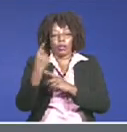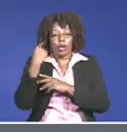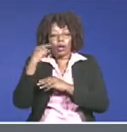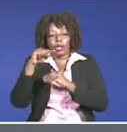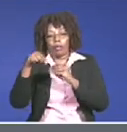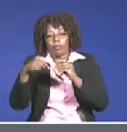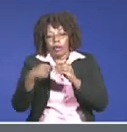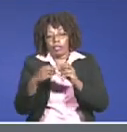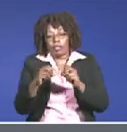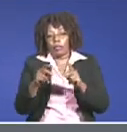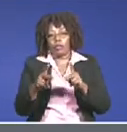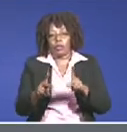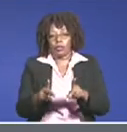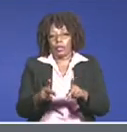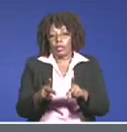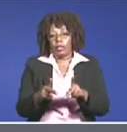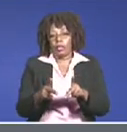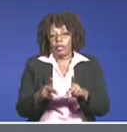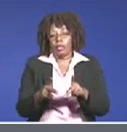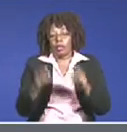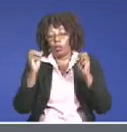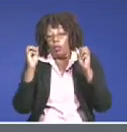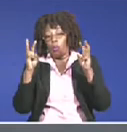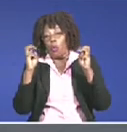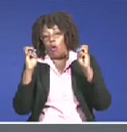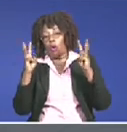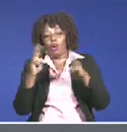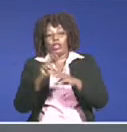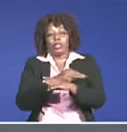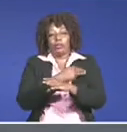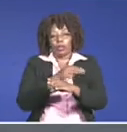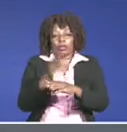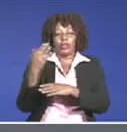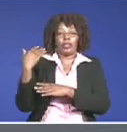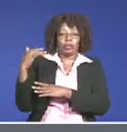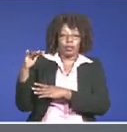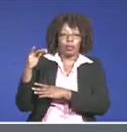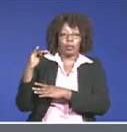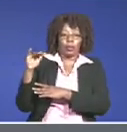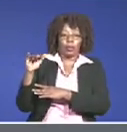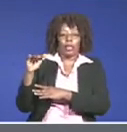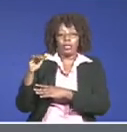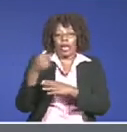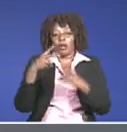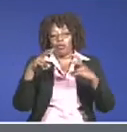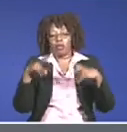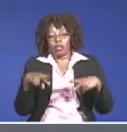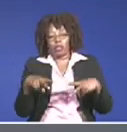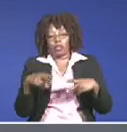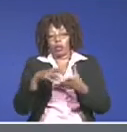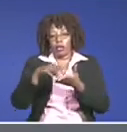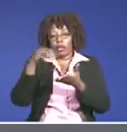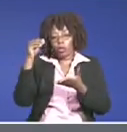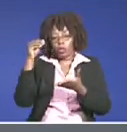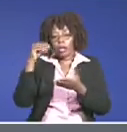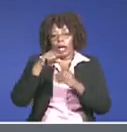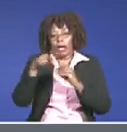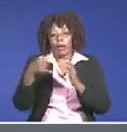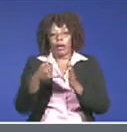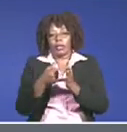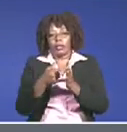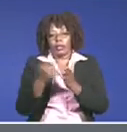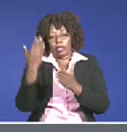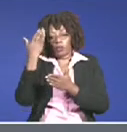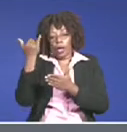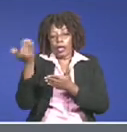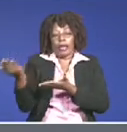this opportunity and I thought, well, the music seems really cool, I did a little bit of research and I wanted to learn about it. So that's why I